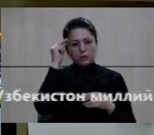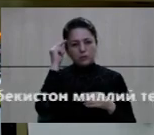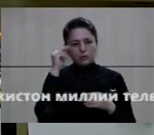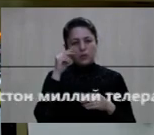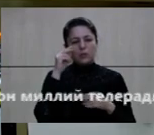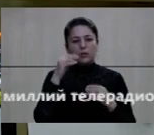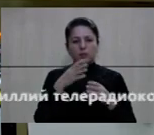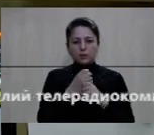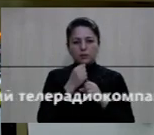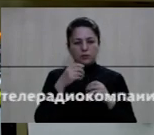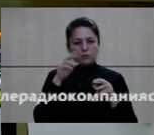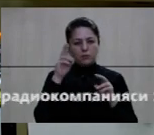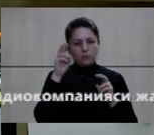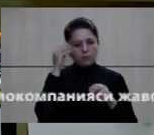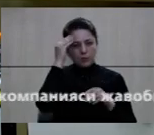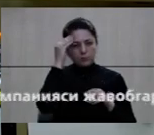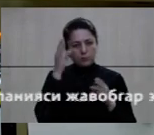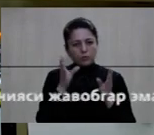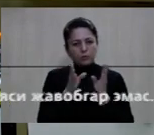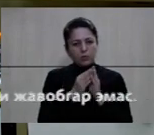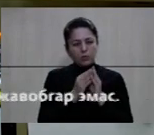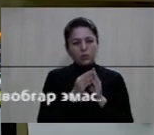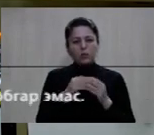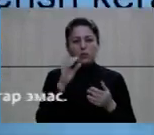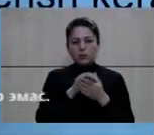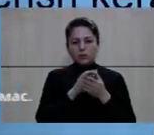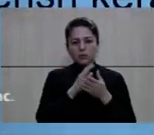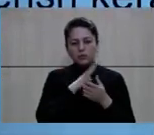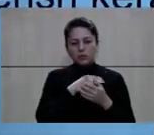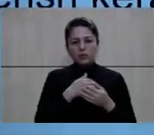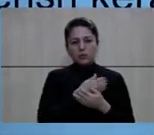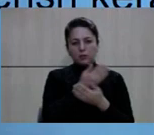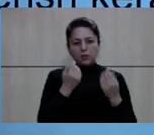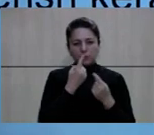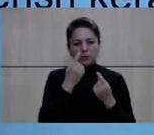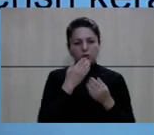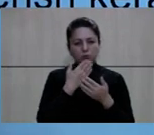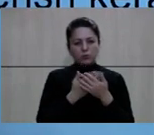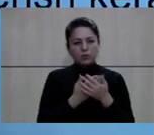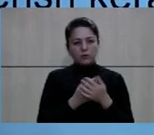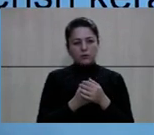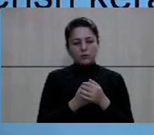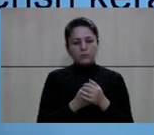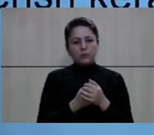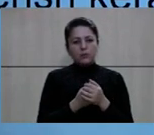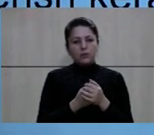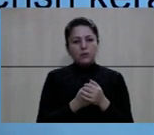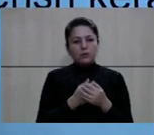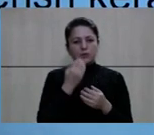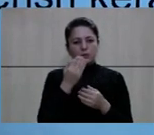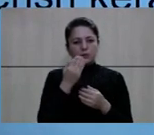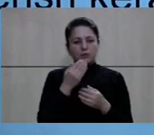darsimizni qisqacha mazmuni bilan ko'rib tanishib o'tdik. Sizlardan bir narsani so'rab qolgan bo'lar edim.